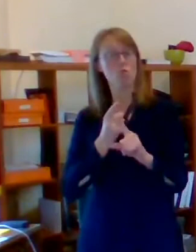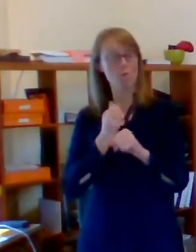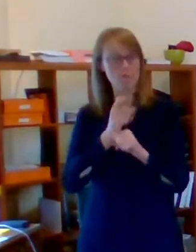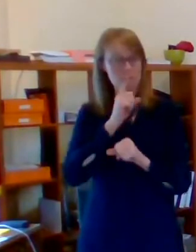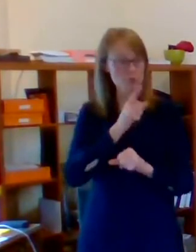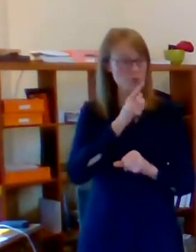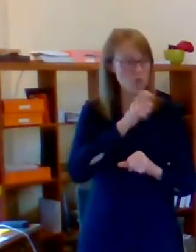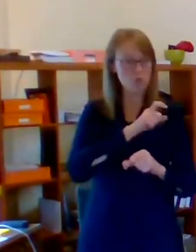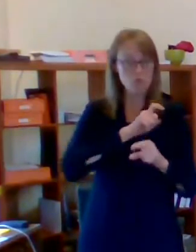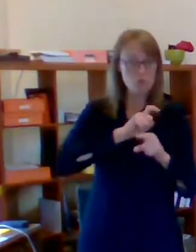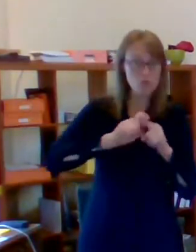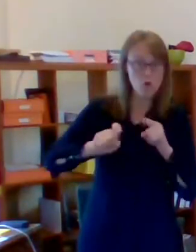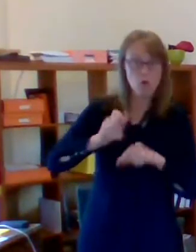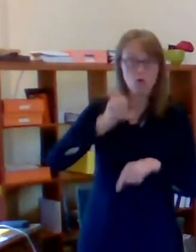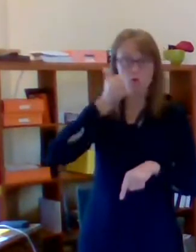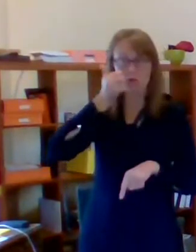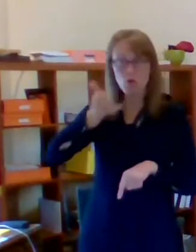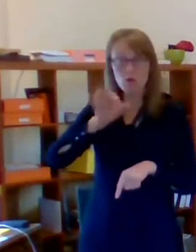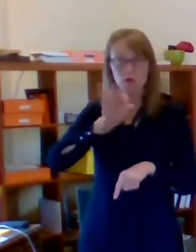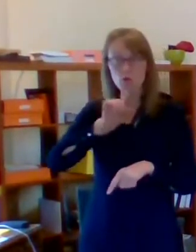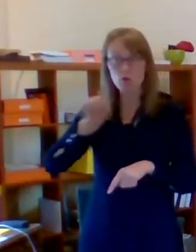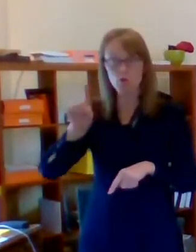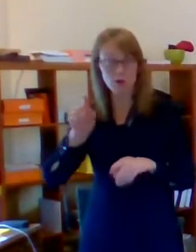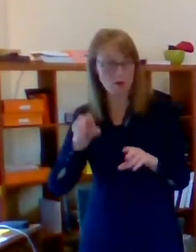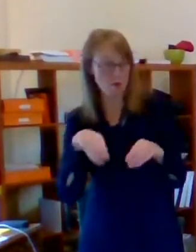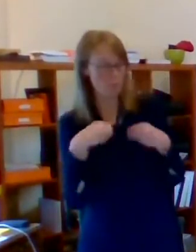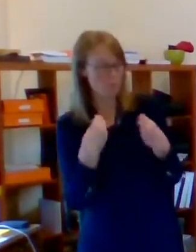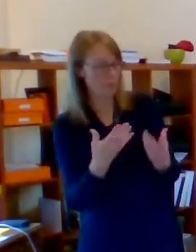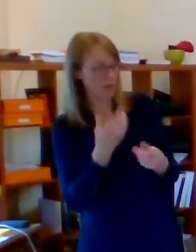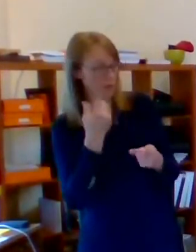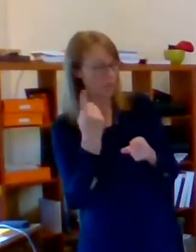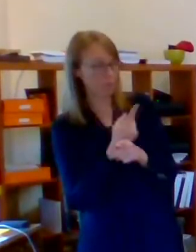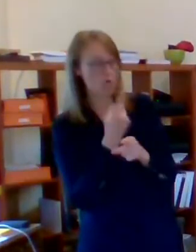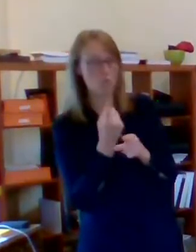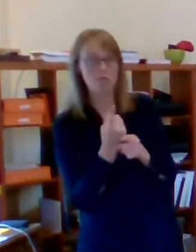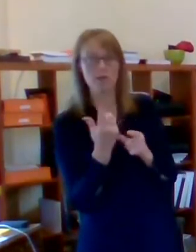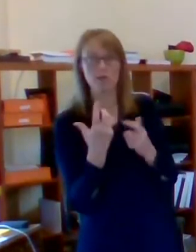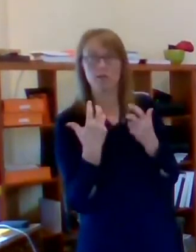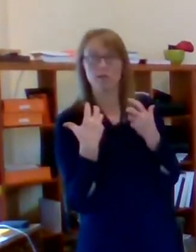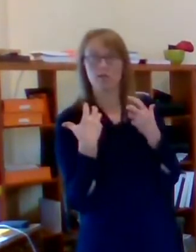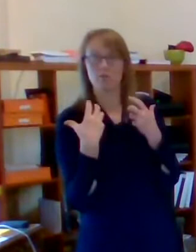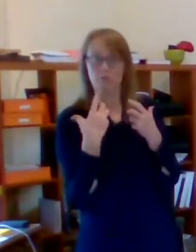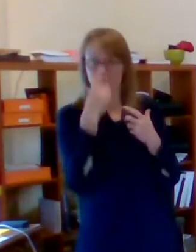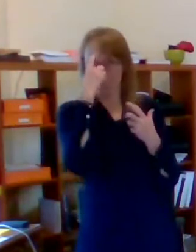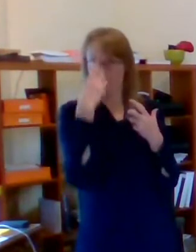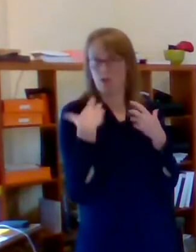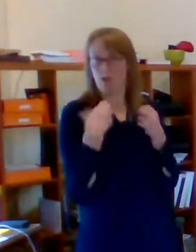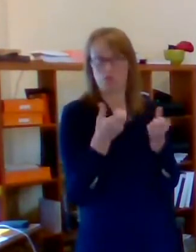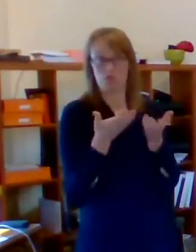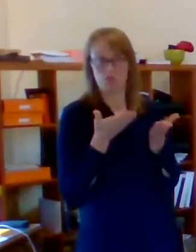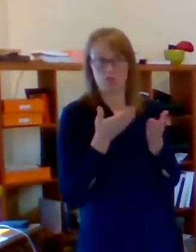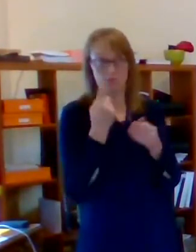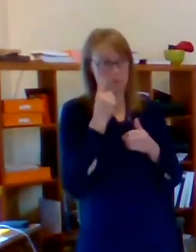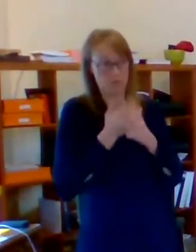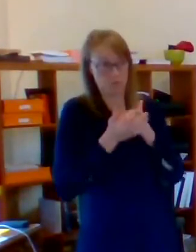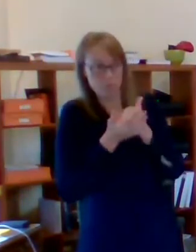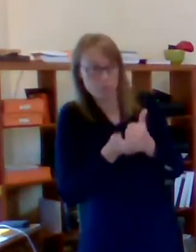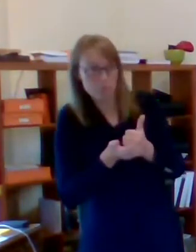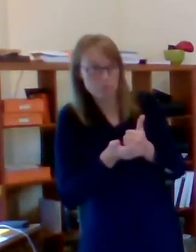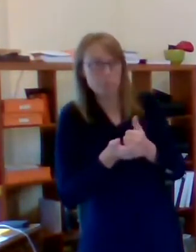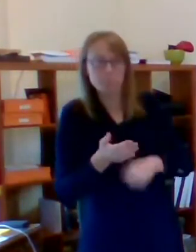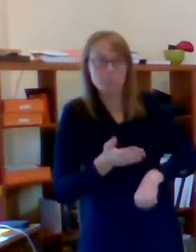need to get better. So I think that's how it benefits folks. We piloted